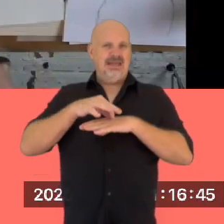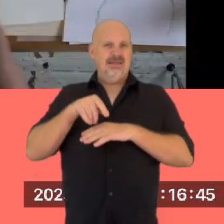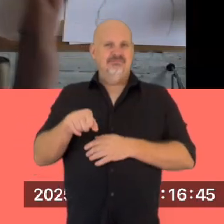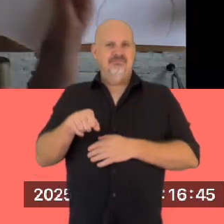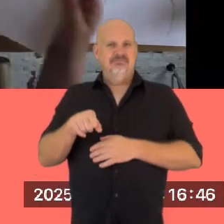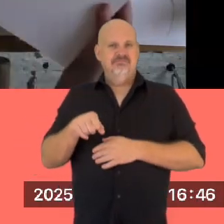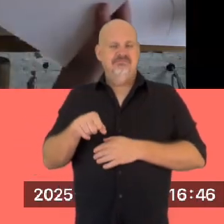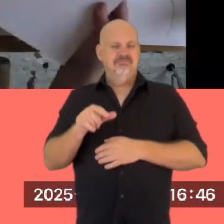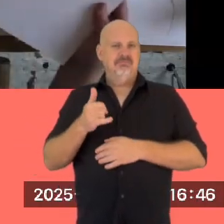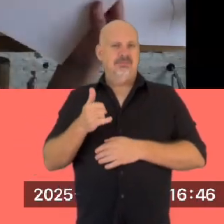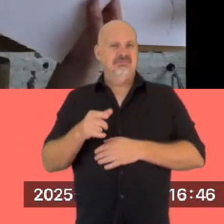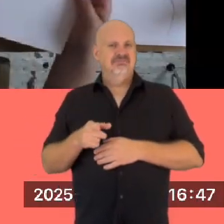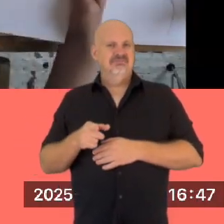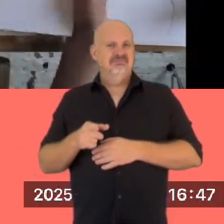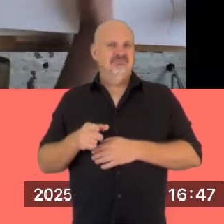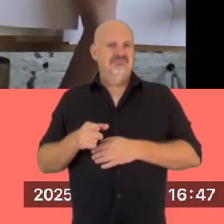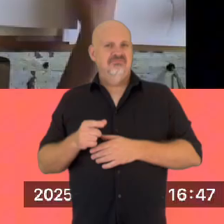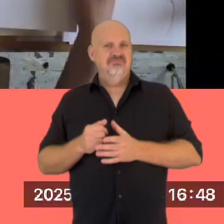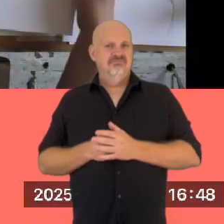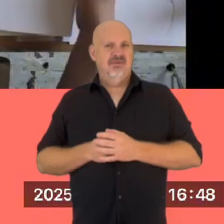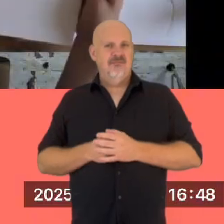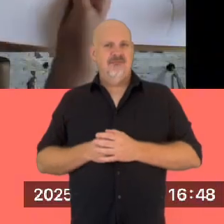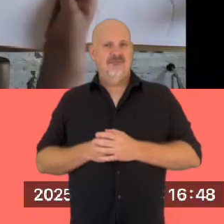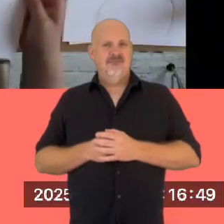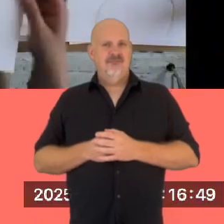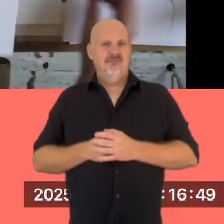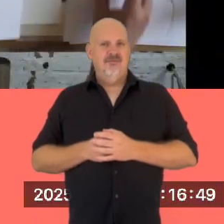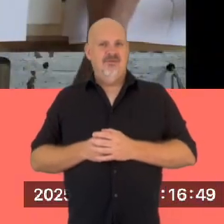And I might stretch over to some ink.